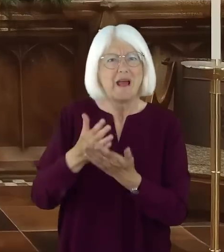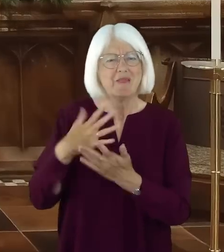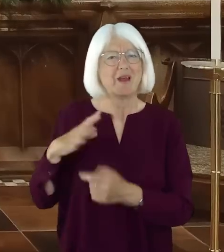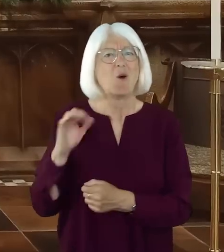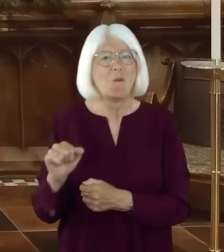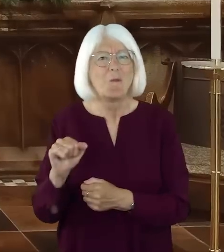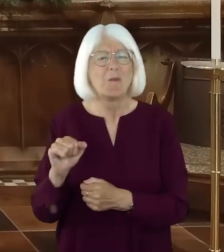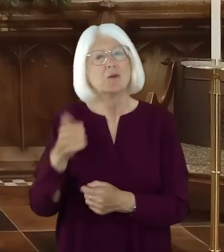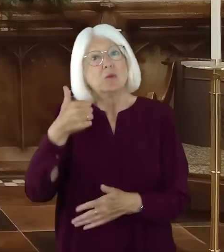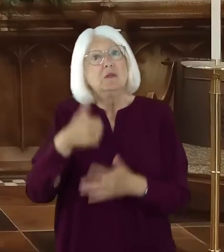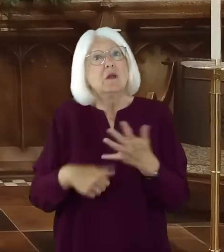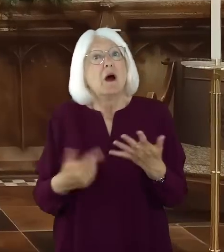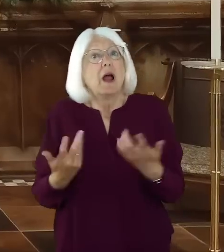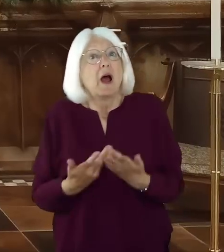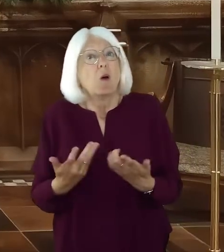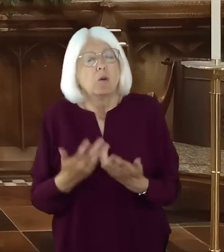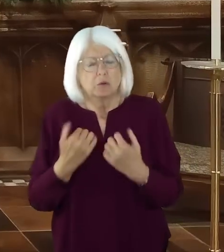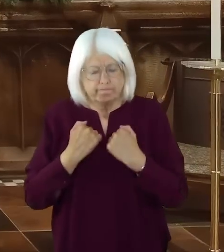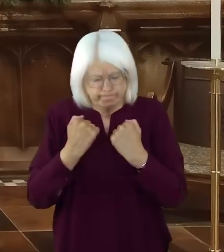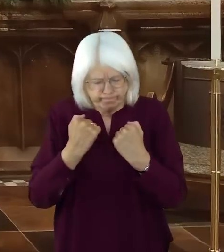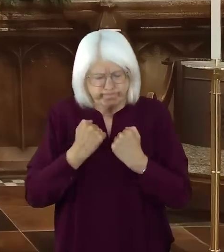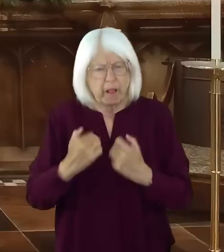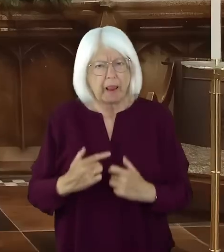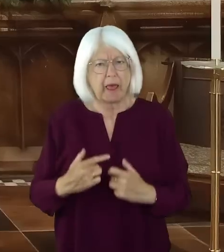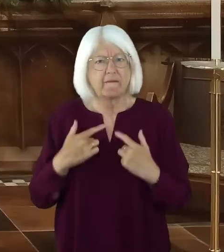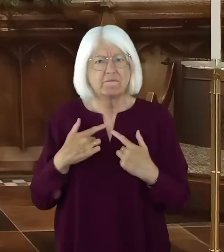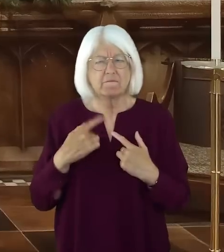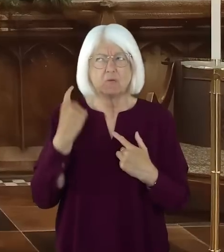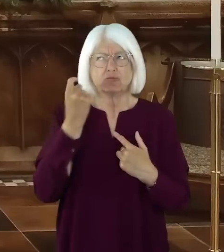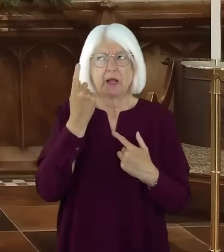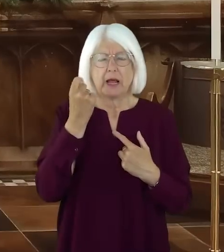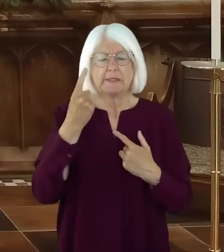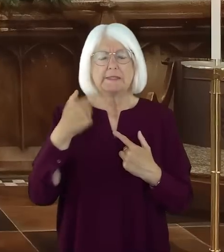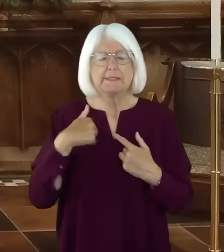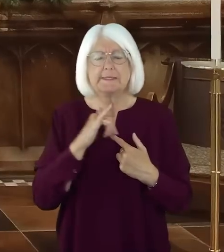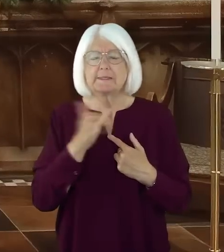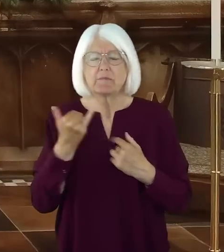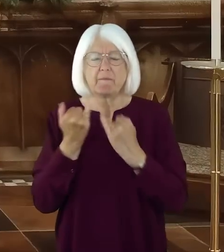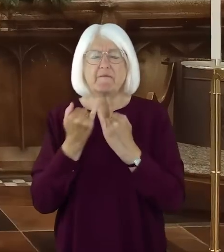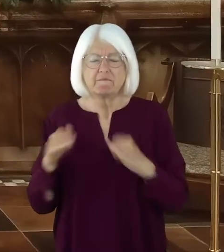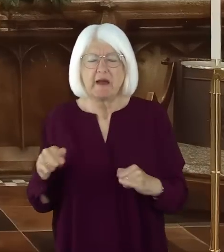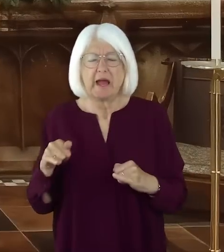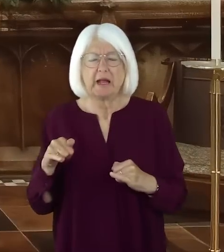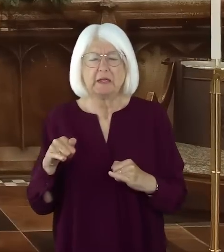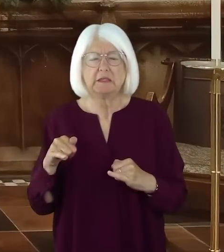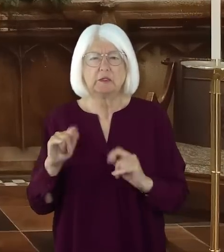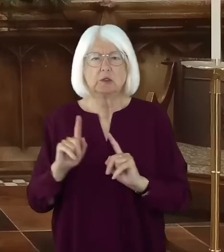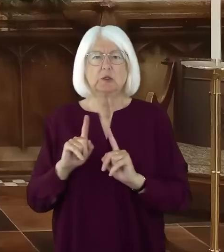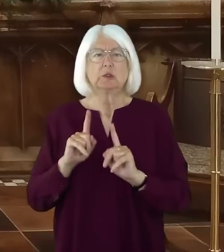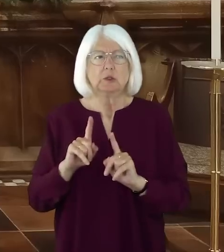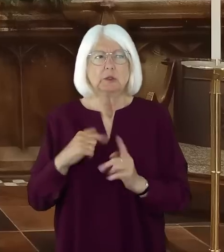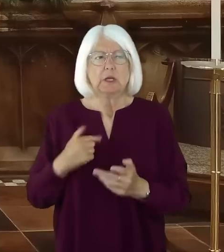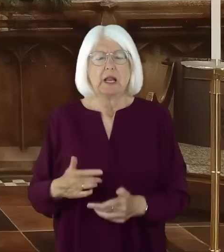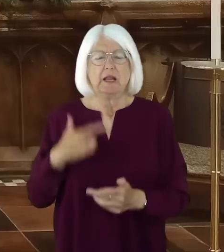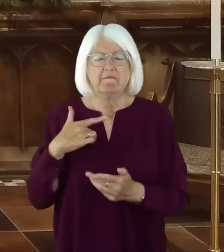by reflecting on our lives and calling to mind those times when we have failed to walk with that faith, those times